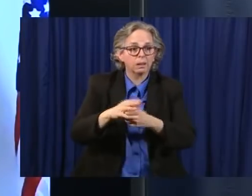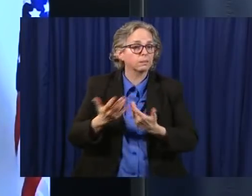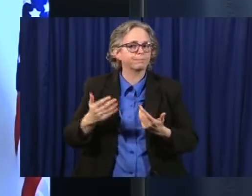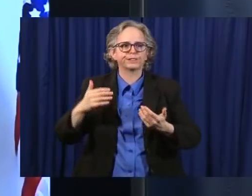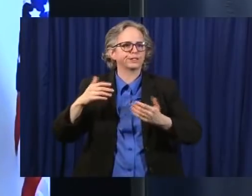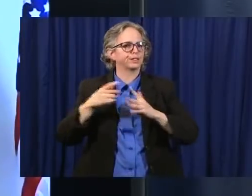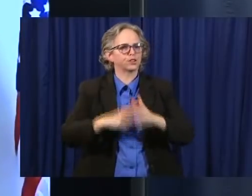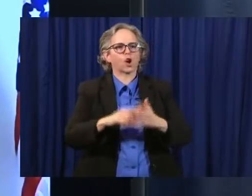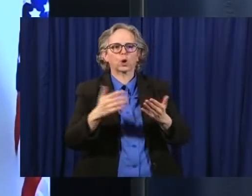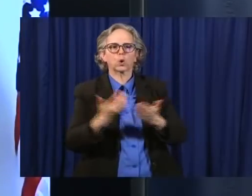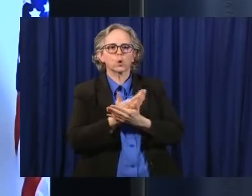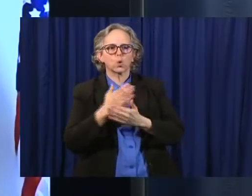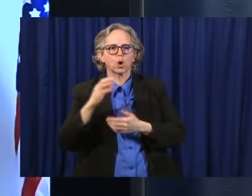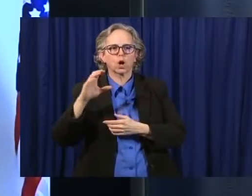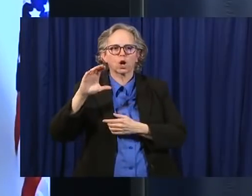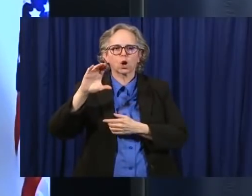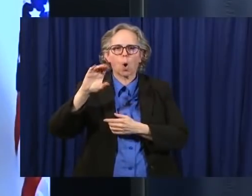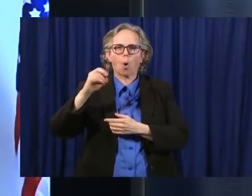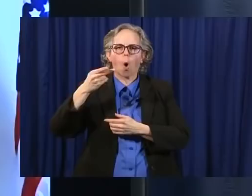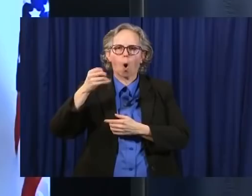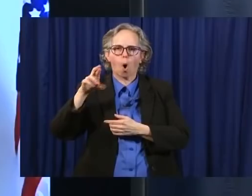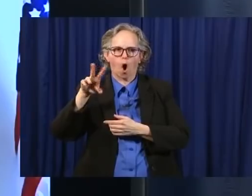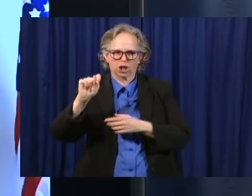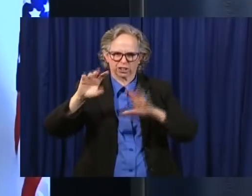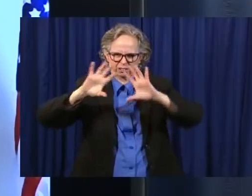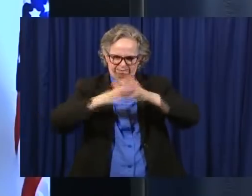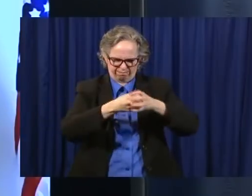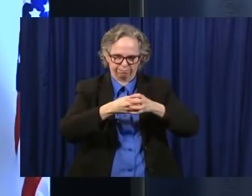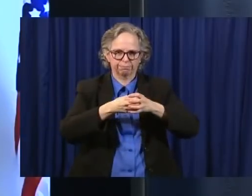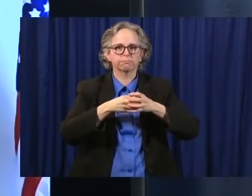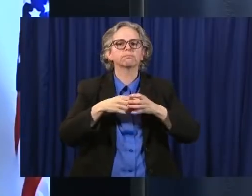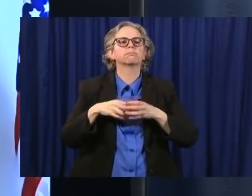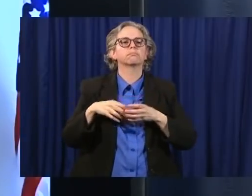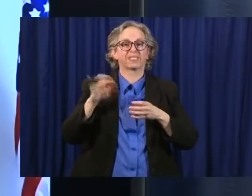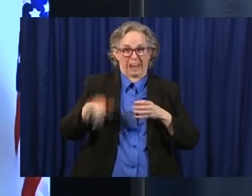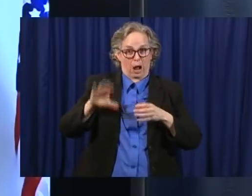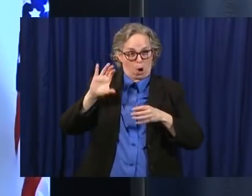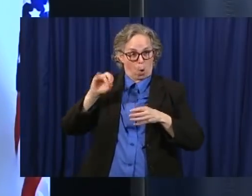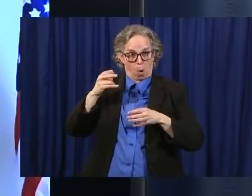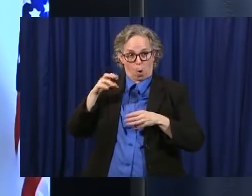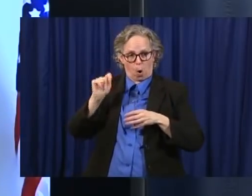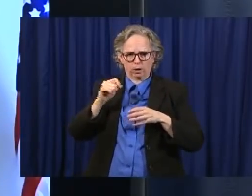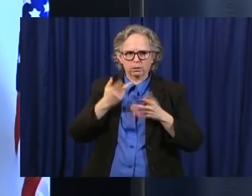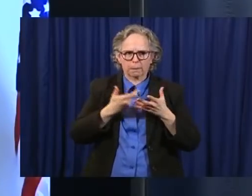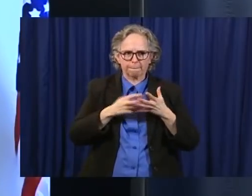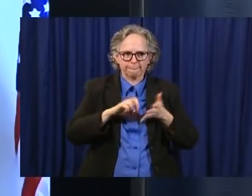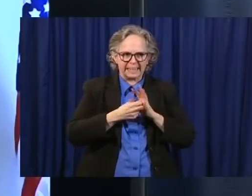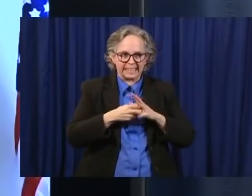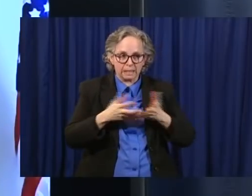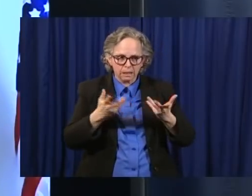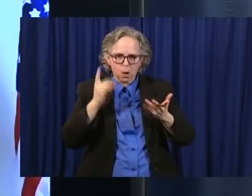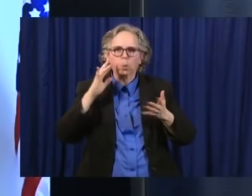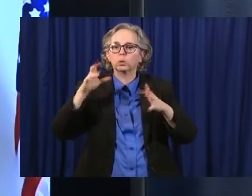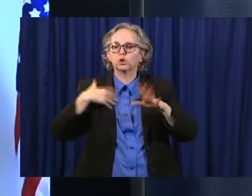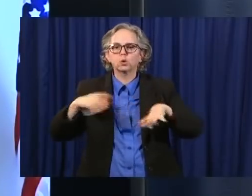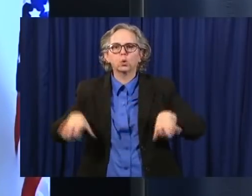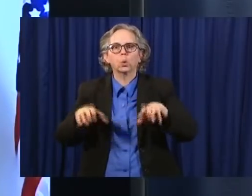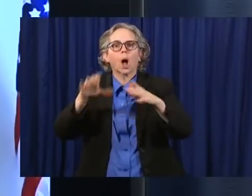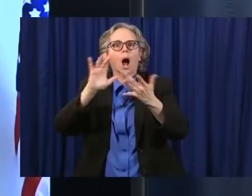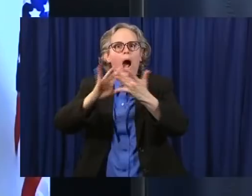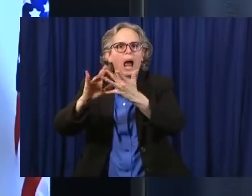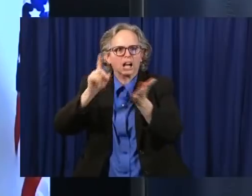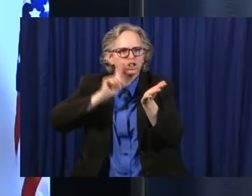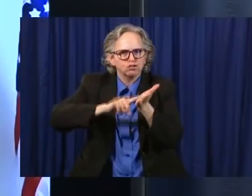And every time we have done a contact tracing, we go back to what we've done and say, okay, is there anything we can do better?